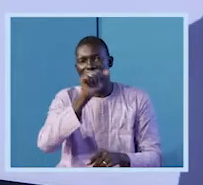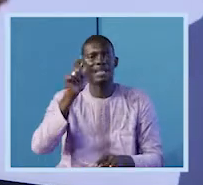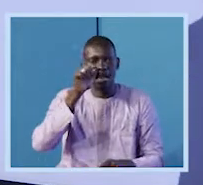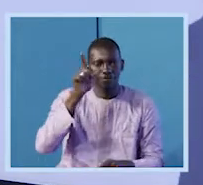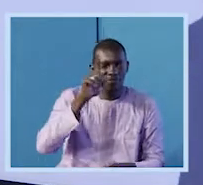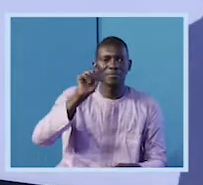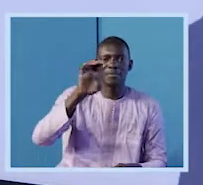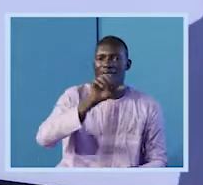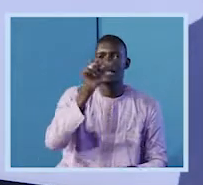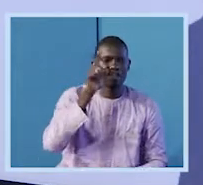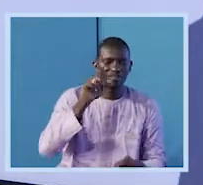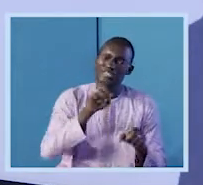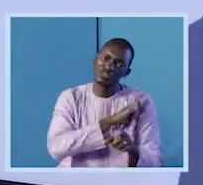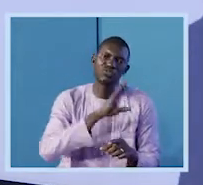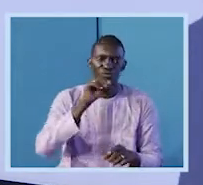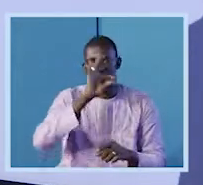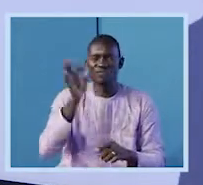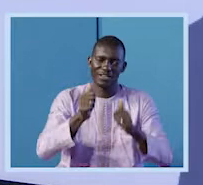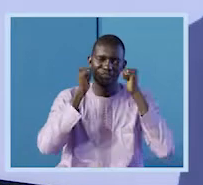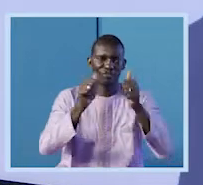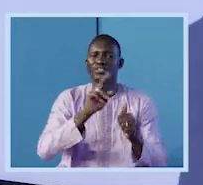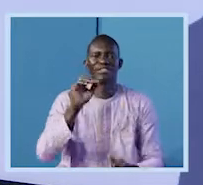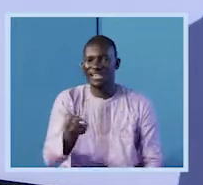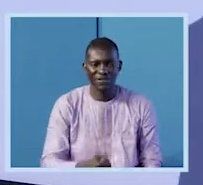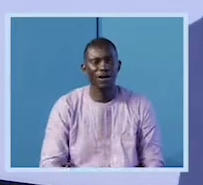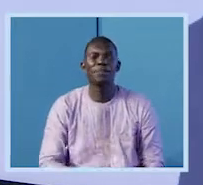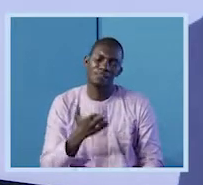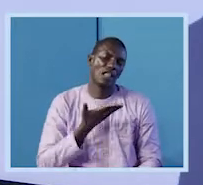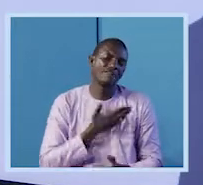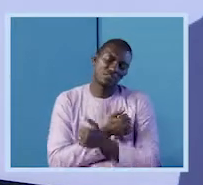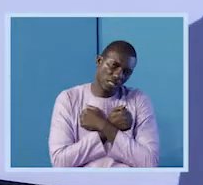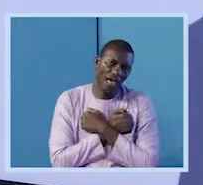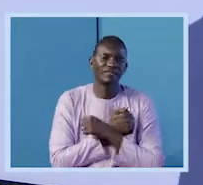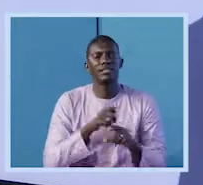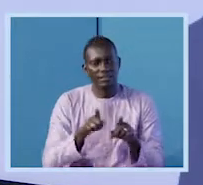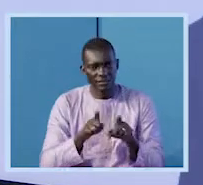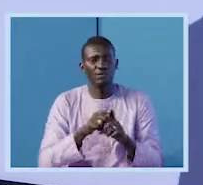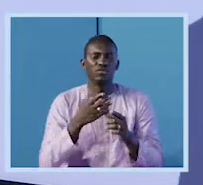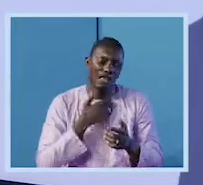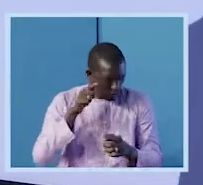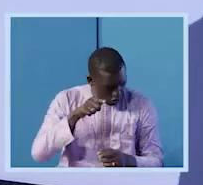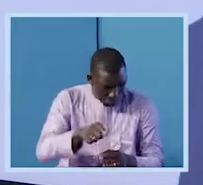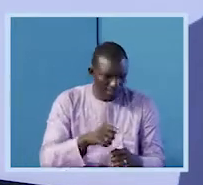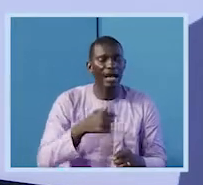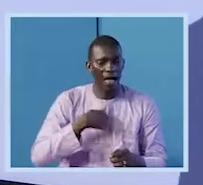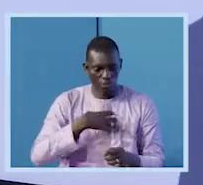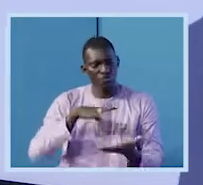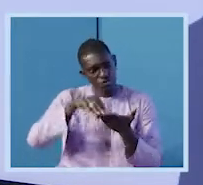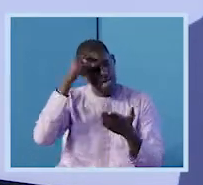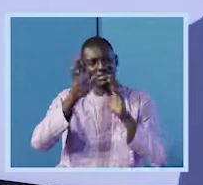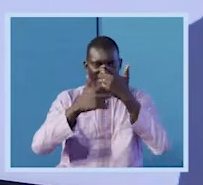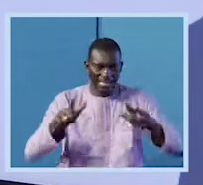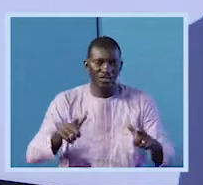Fofana. They're also doing very good. So it's not that difficult. It's just to have the love or you have the commitment. I just want to learn sign